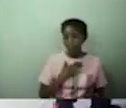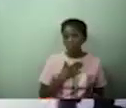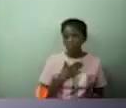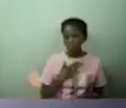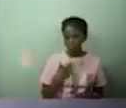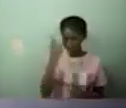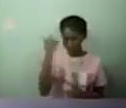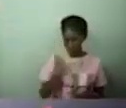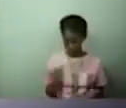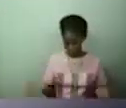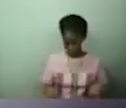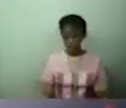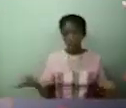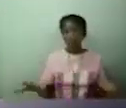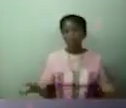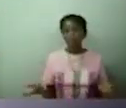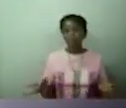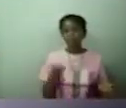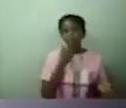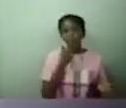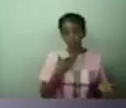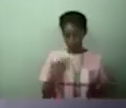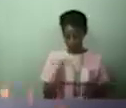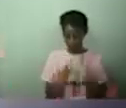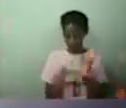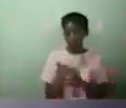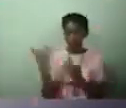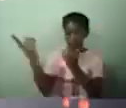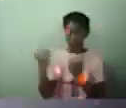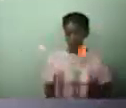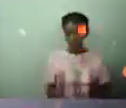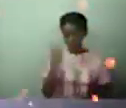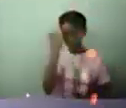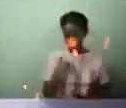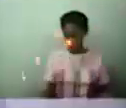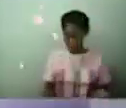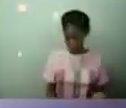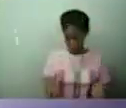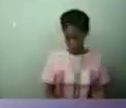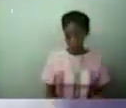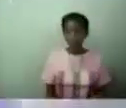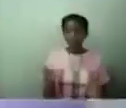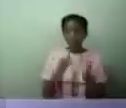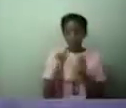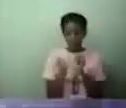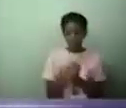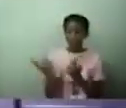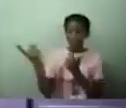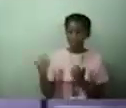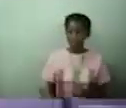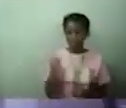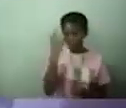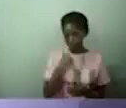Because I am here, change must come. Because you are on the campus there, change must